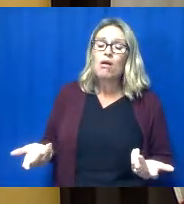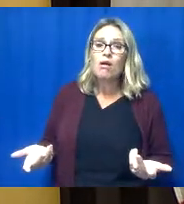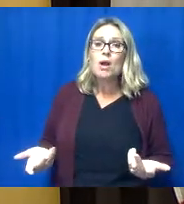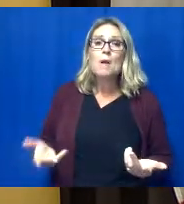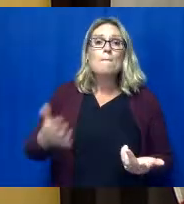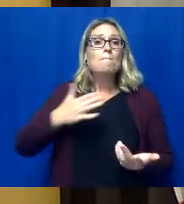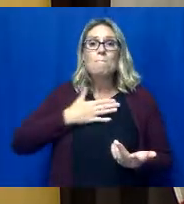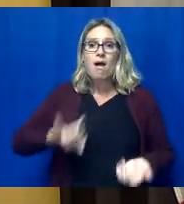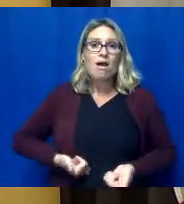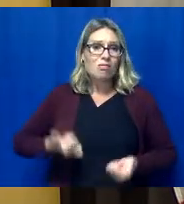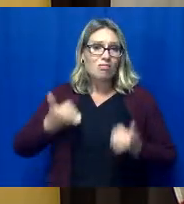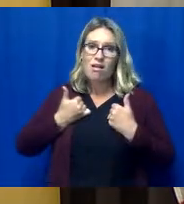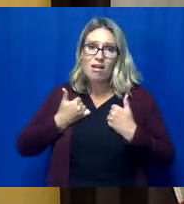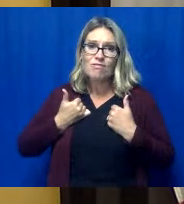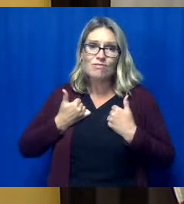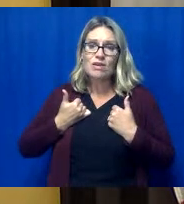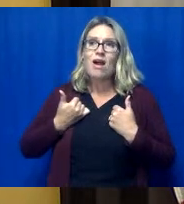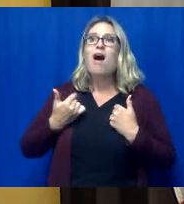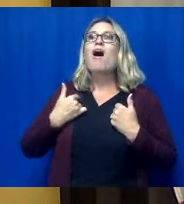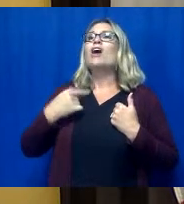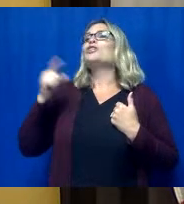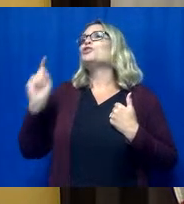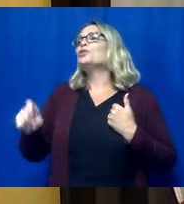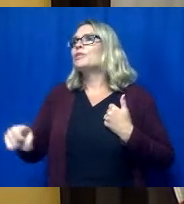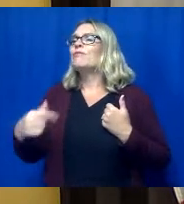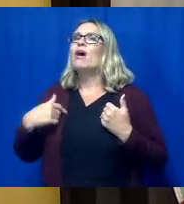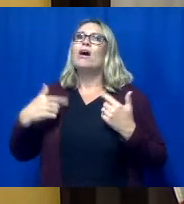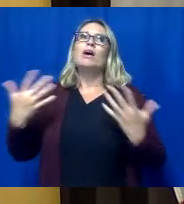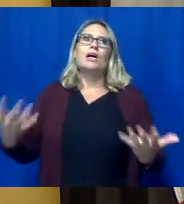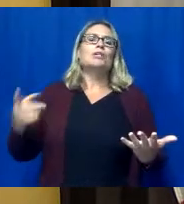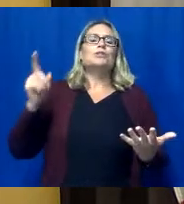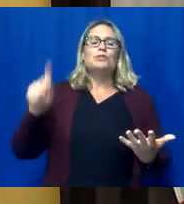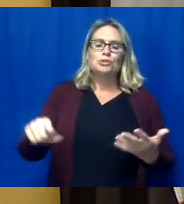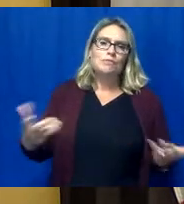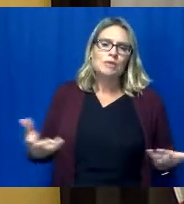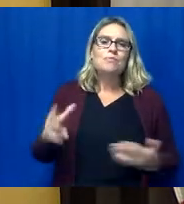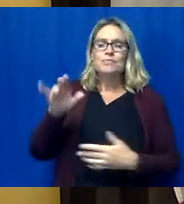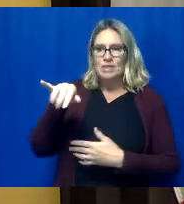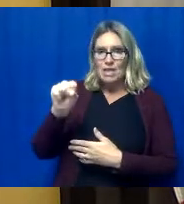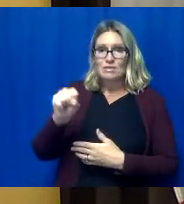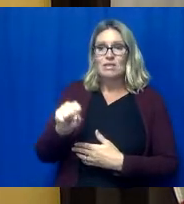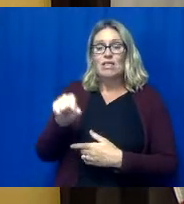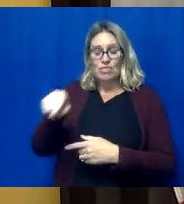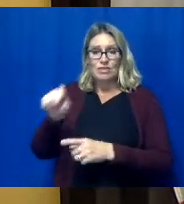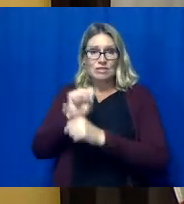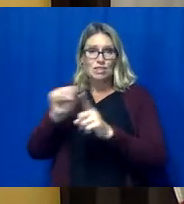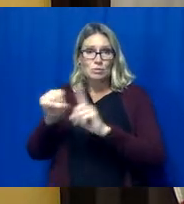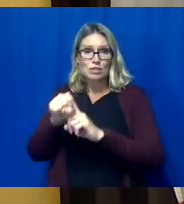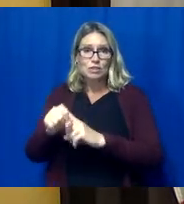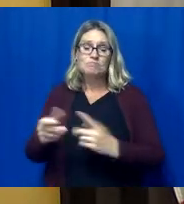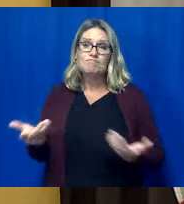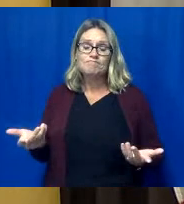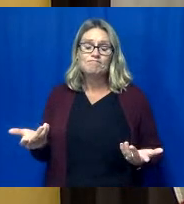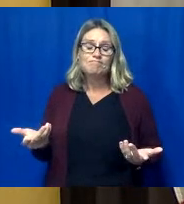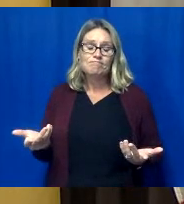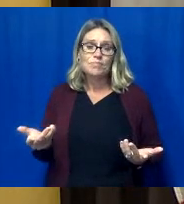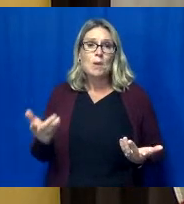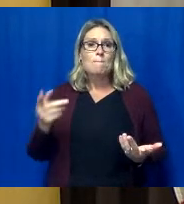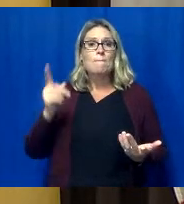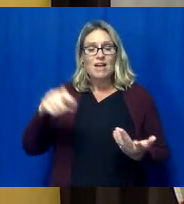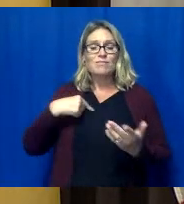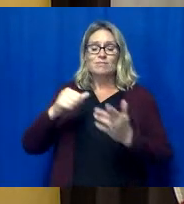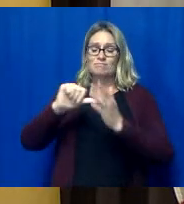there's lots of times in hindsight I would do things differently. And yes, could this be one of them in hindsight? But I have to reiterate